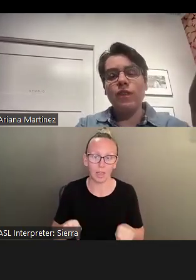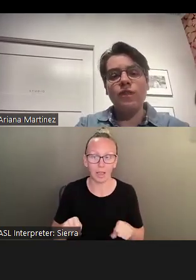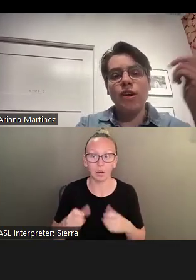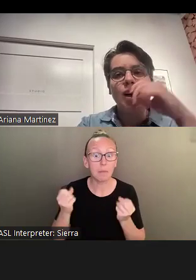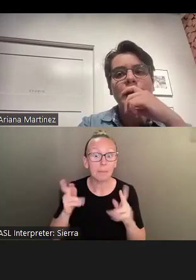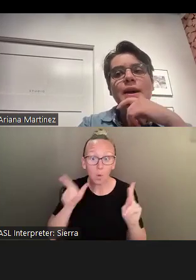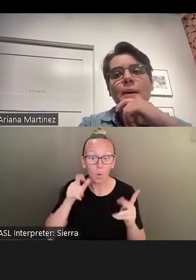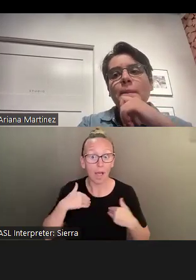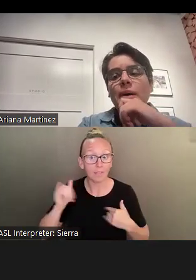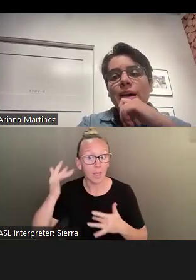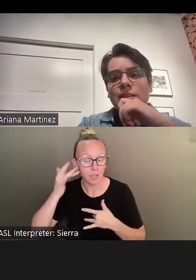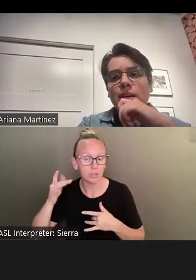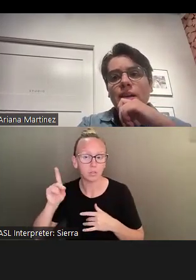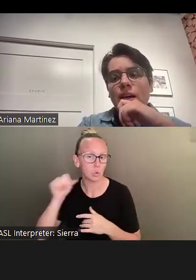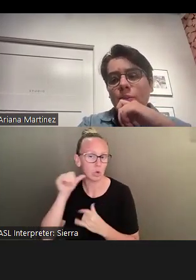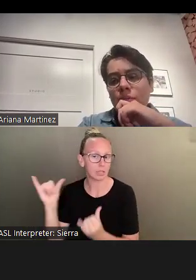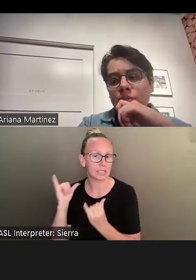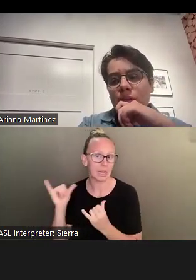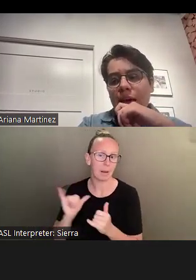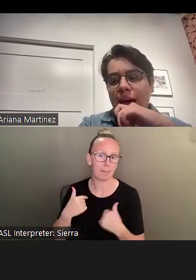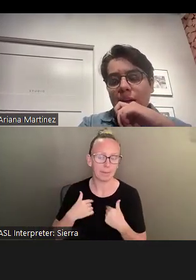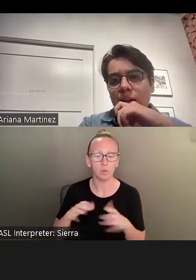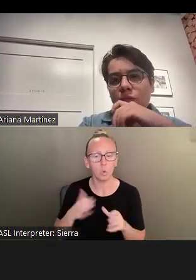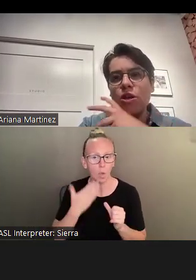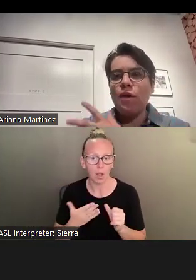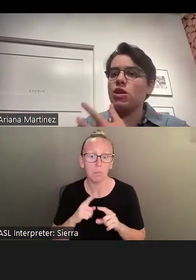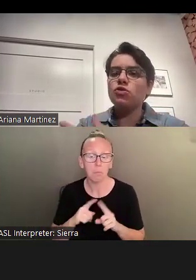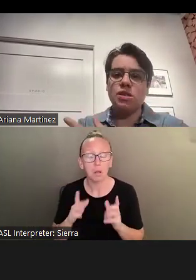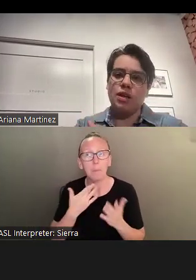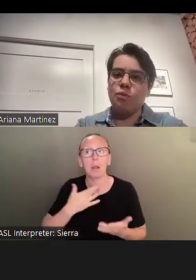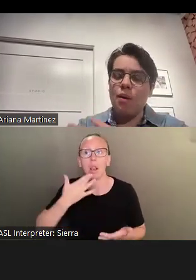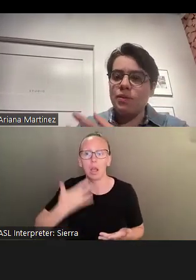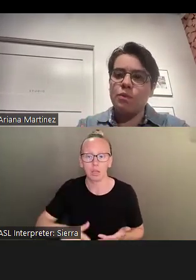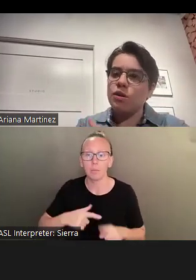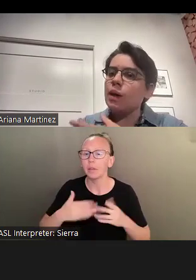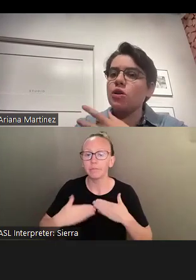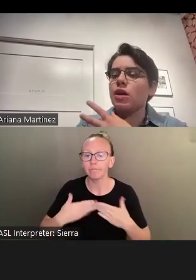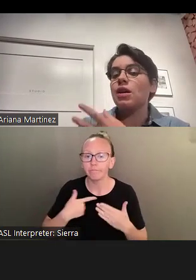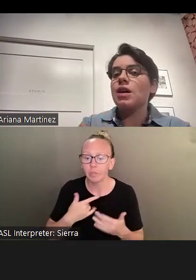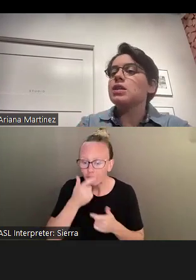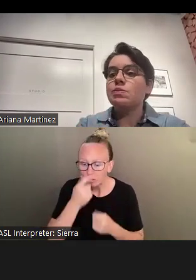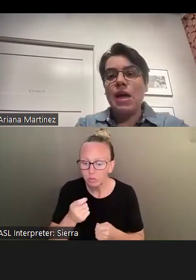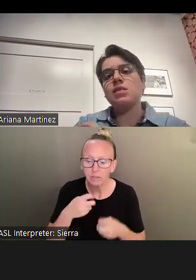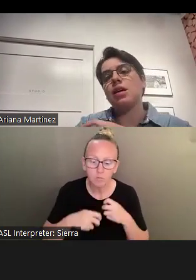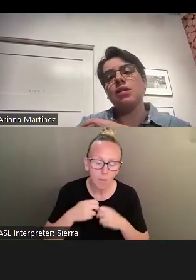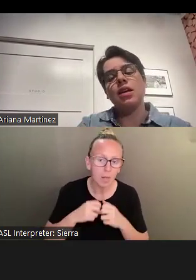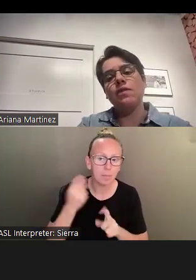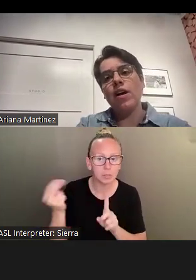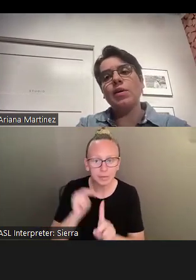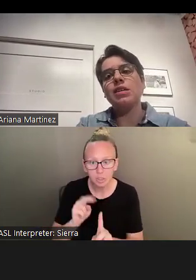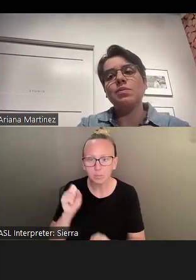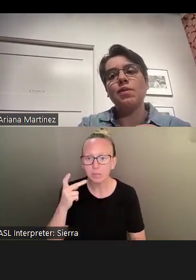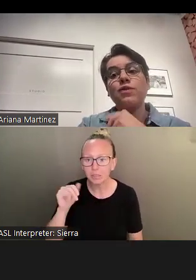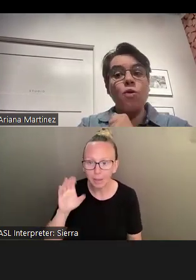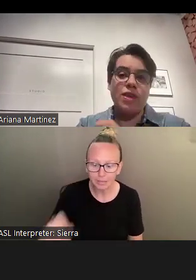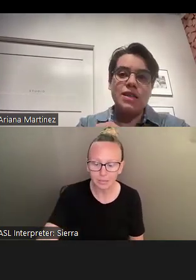So I've gotten very lucky. But that, even though I was interested in problems of perception and space and the